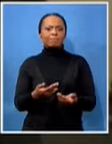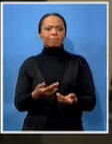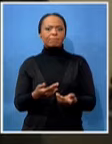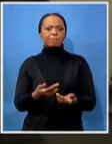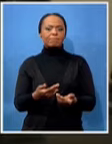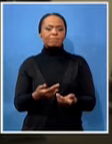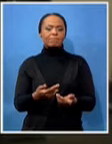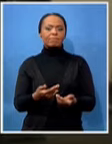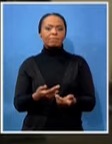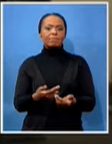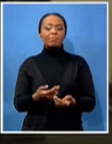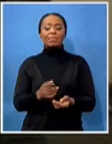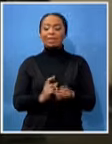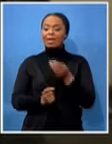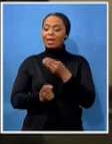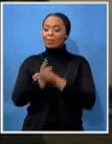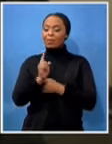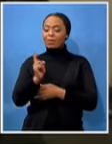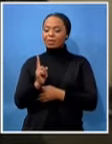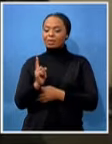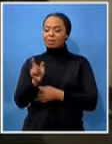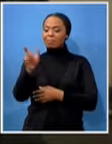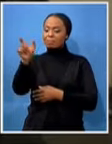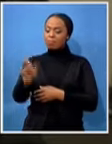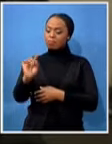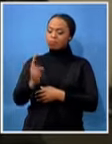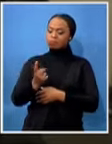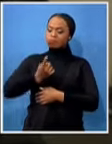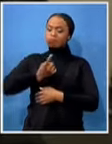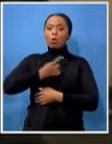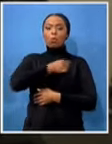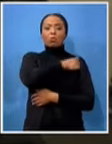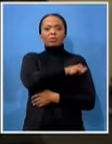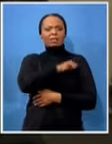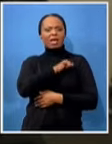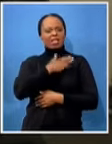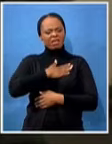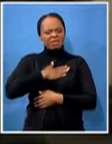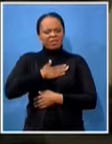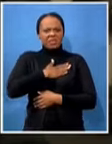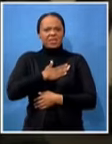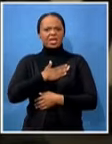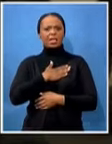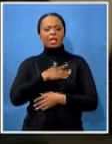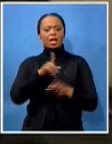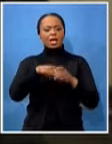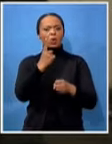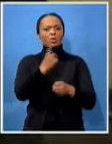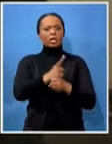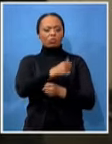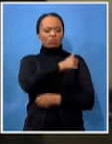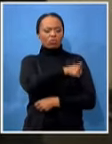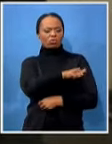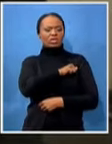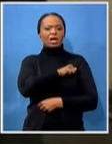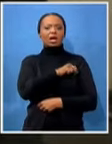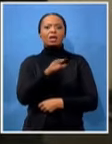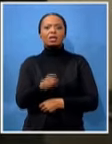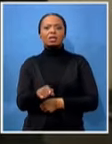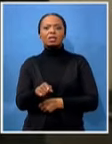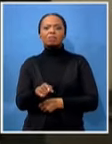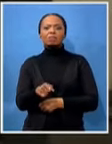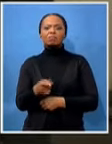hospitals, there's been a feeling that the Gauteng hospitals are blocked now, they're full. Actually, I